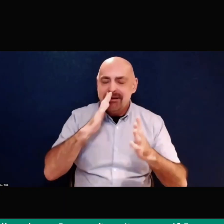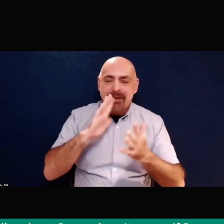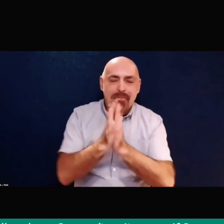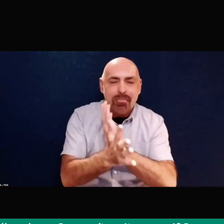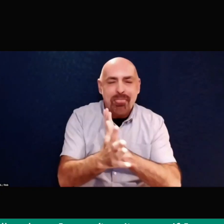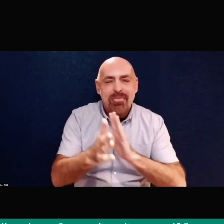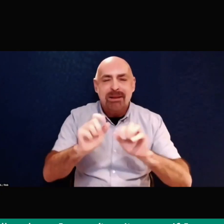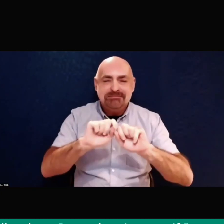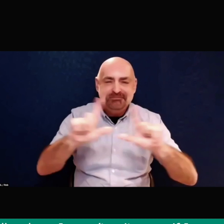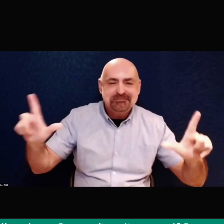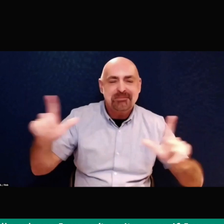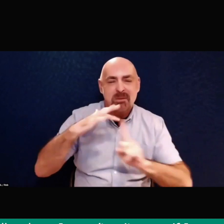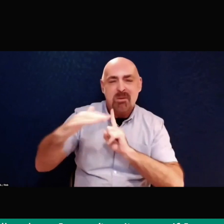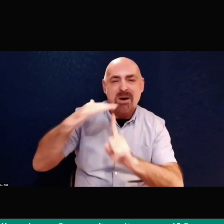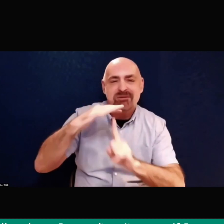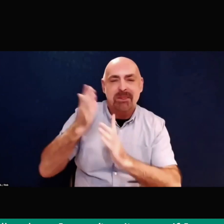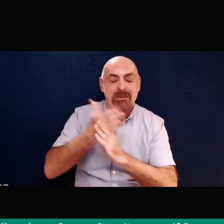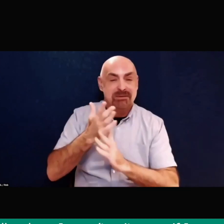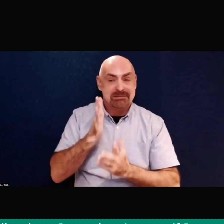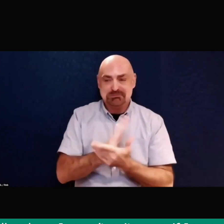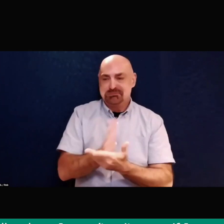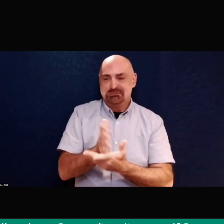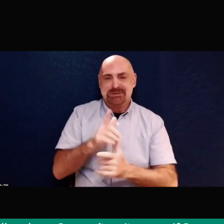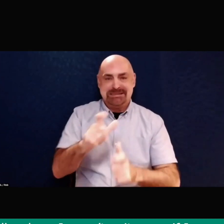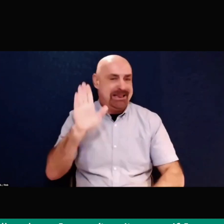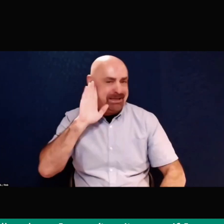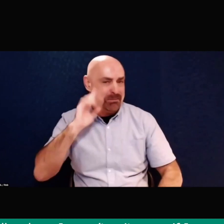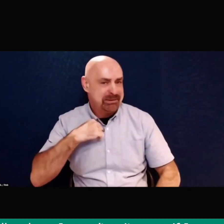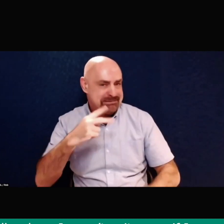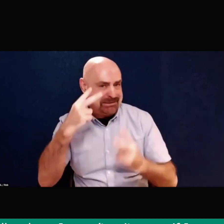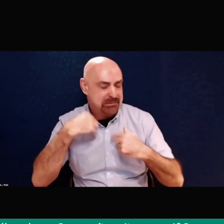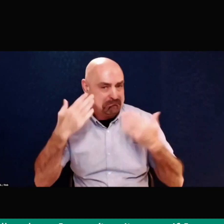middle, where I wasn't quite sure if I was still transmitting, but I'm still here.